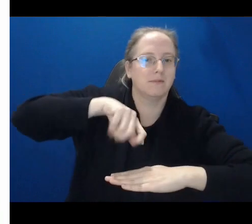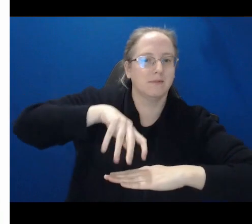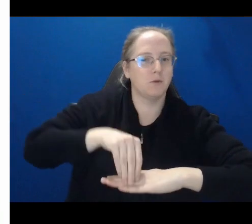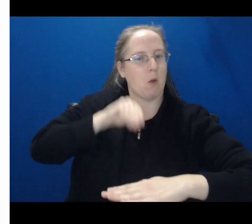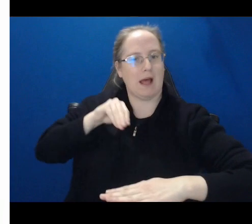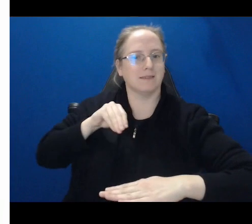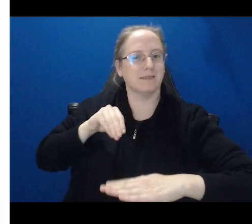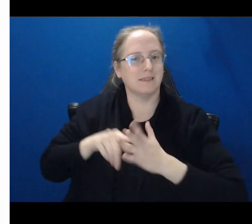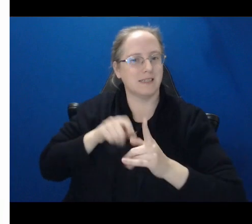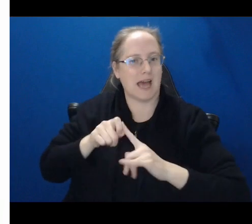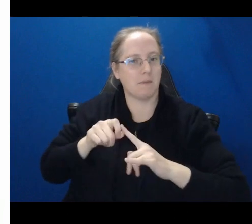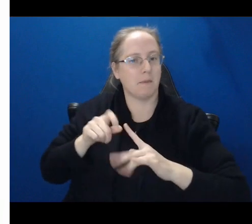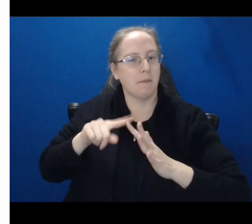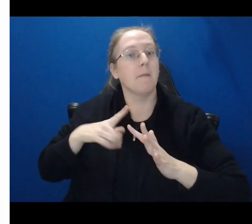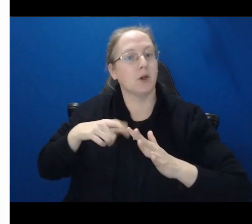is buried, and then these